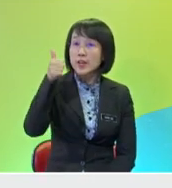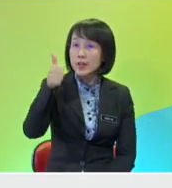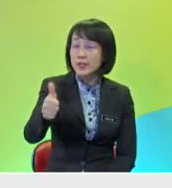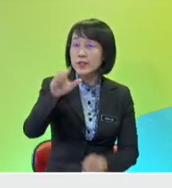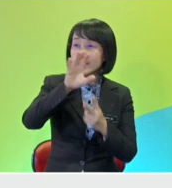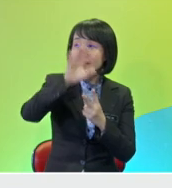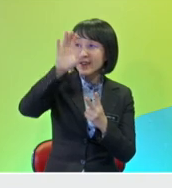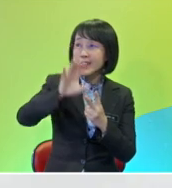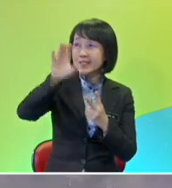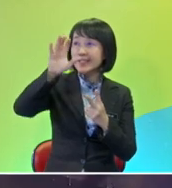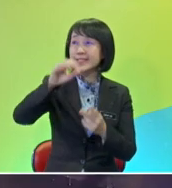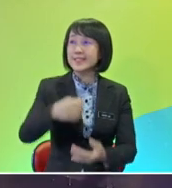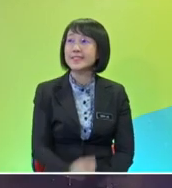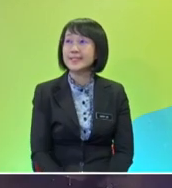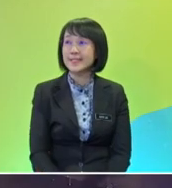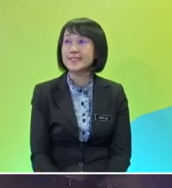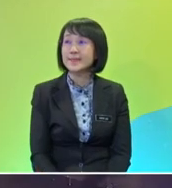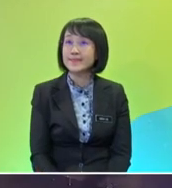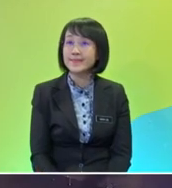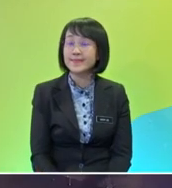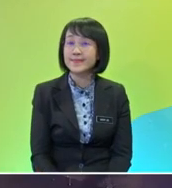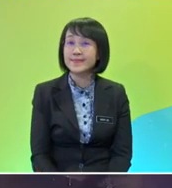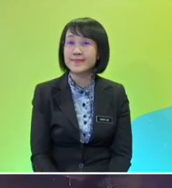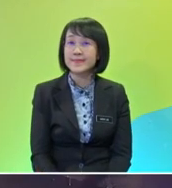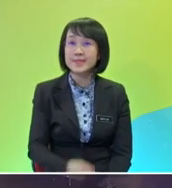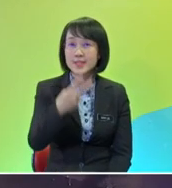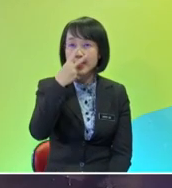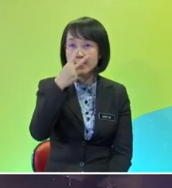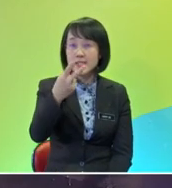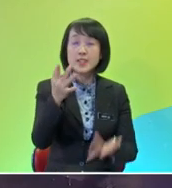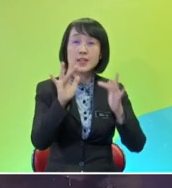delicious. Let's look at the blog forum now. Okay.